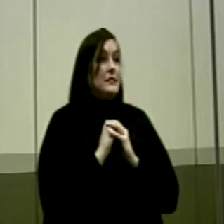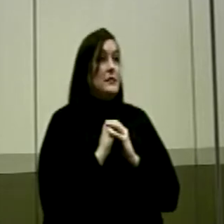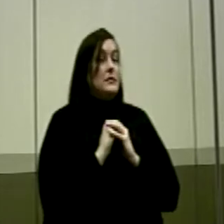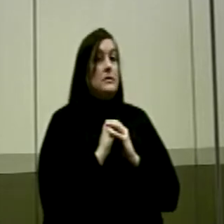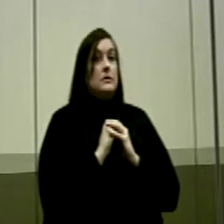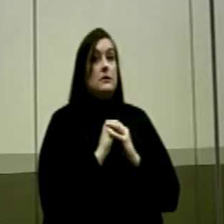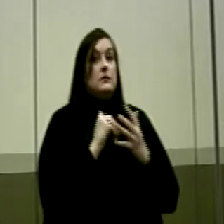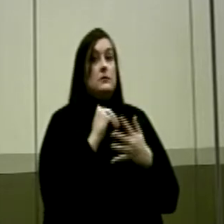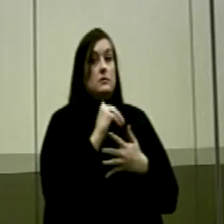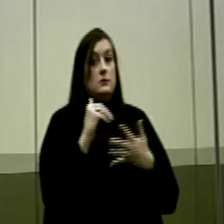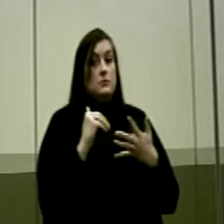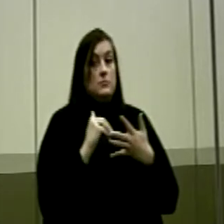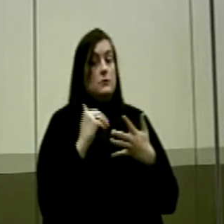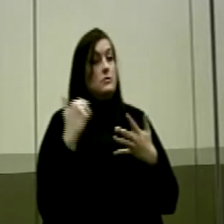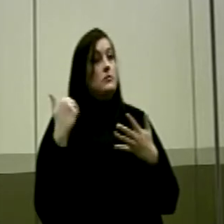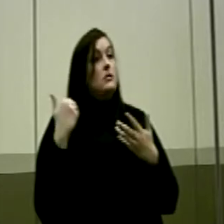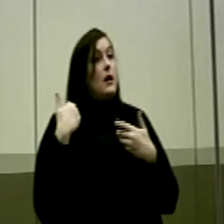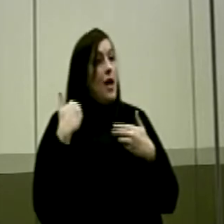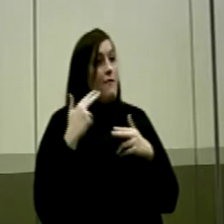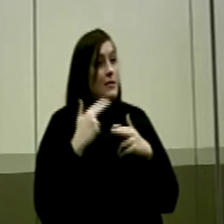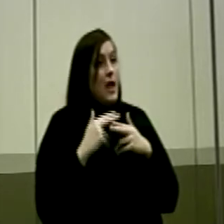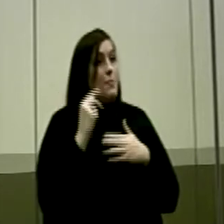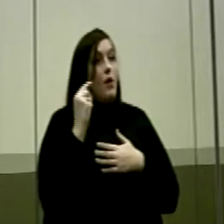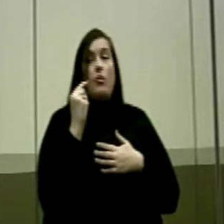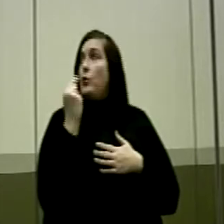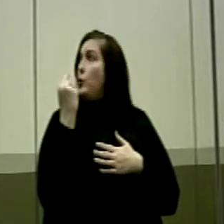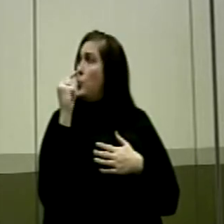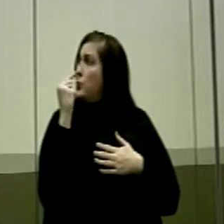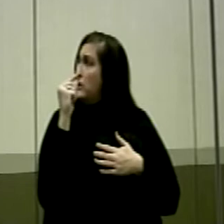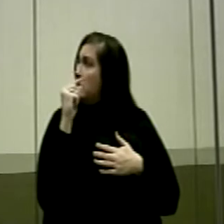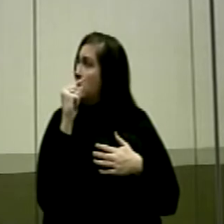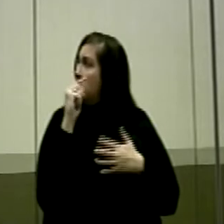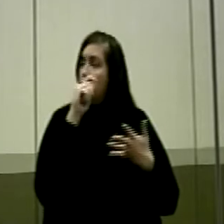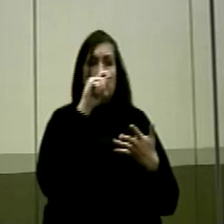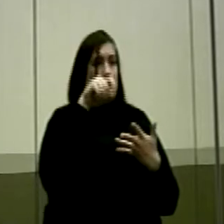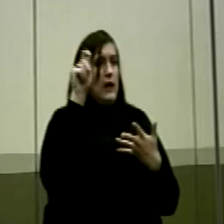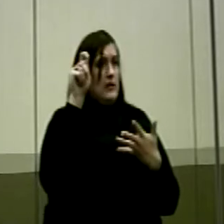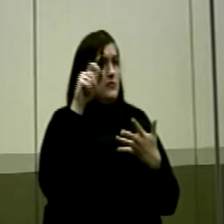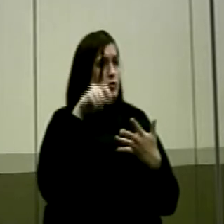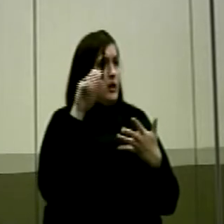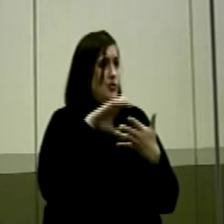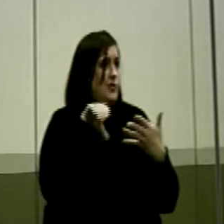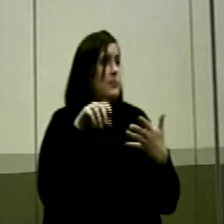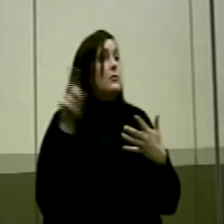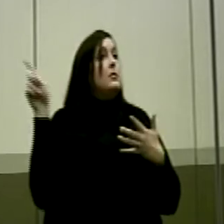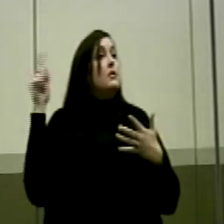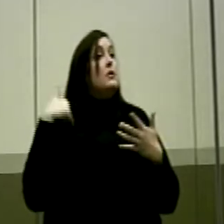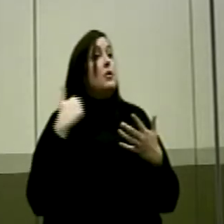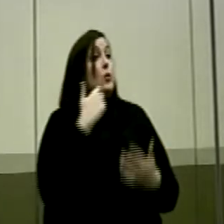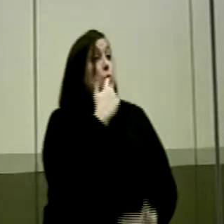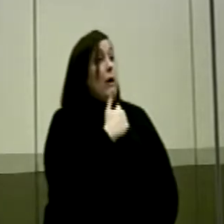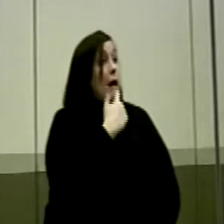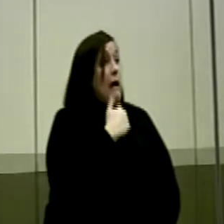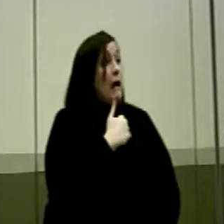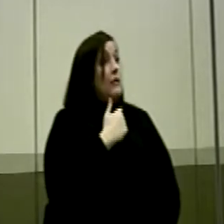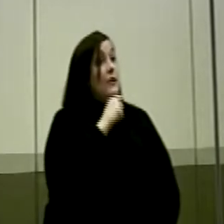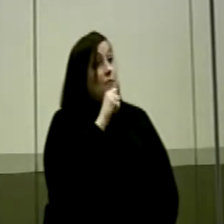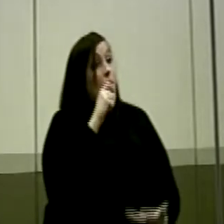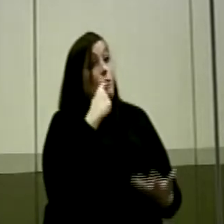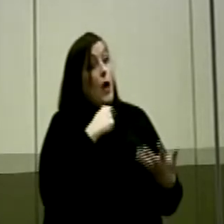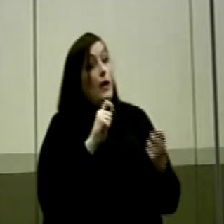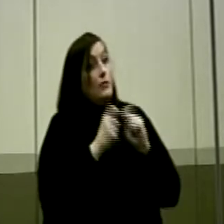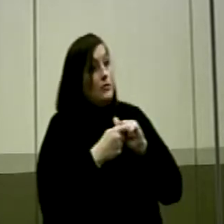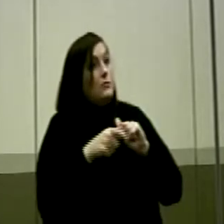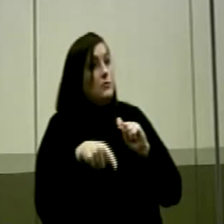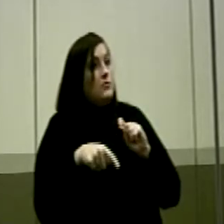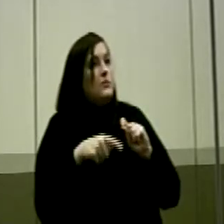and you need to have the name on the green check. And then what happens if not? You go to the red, which means